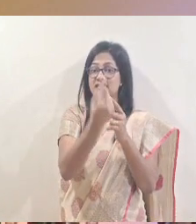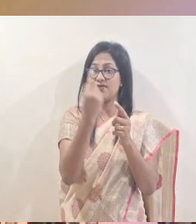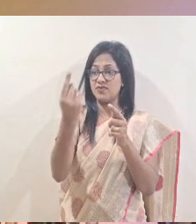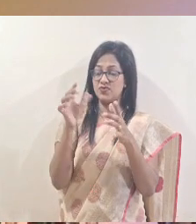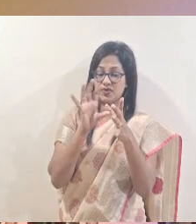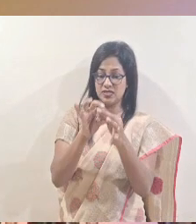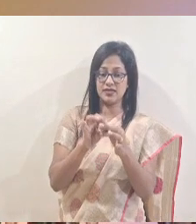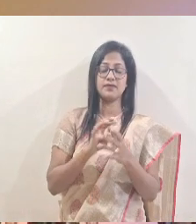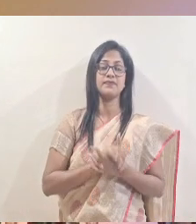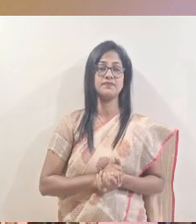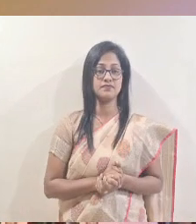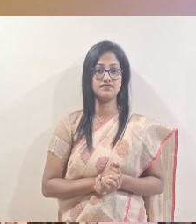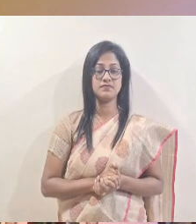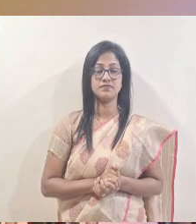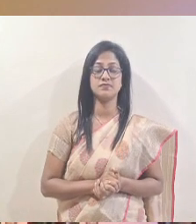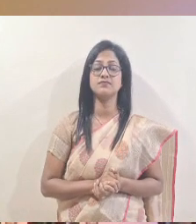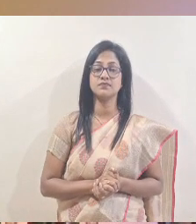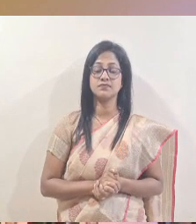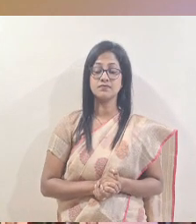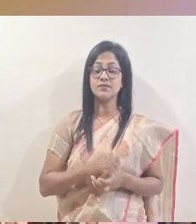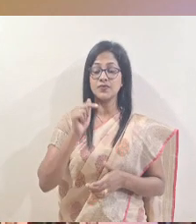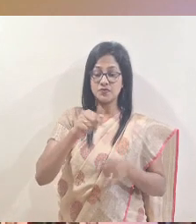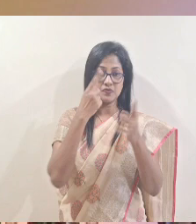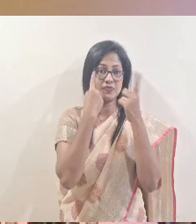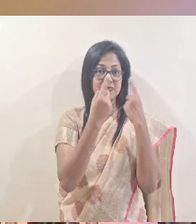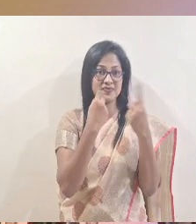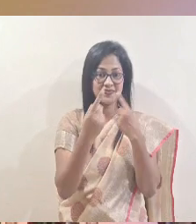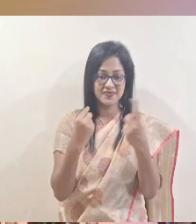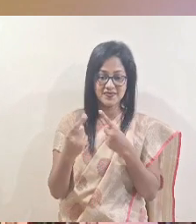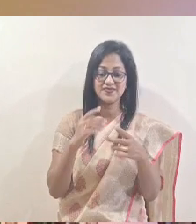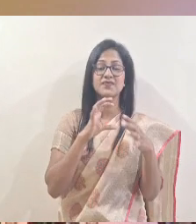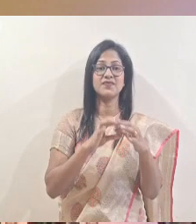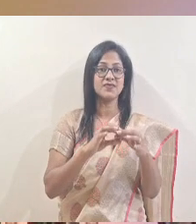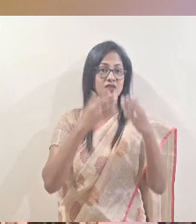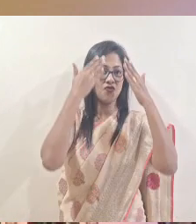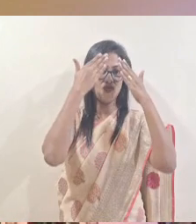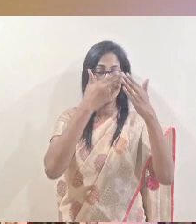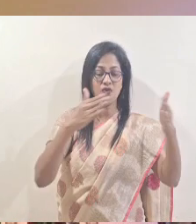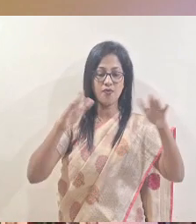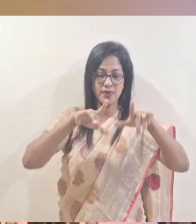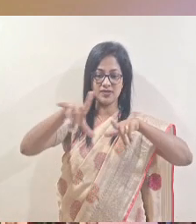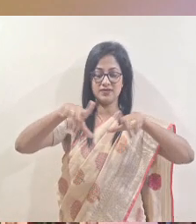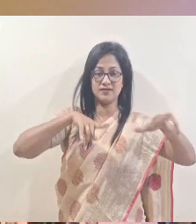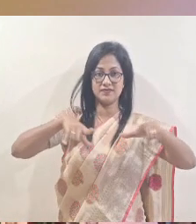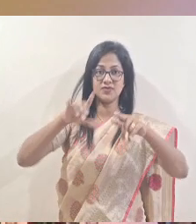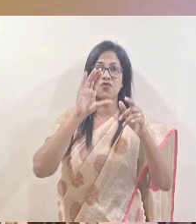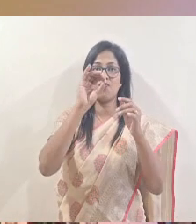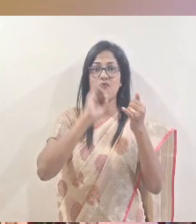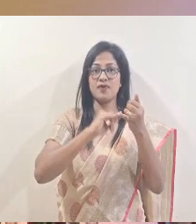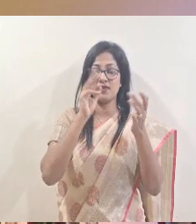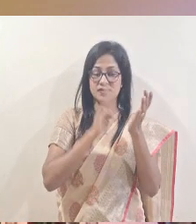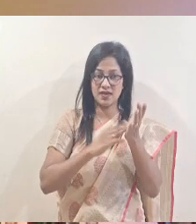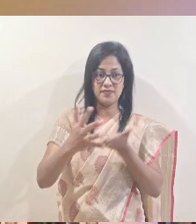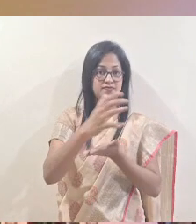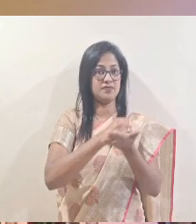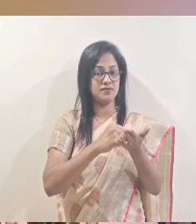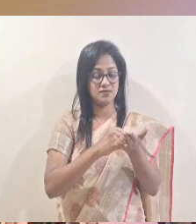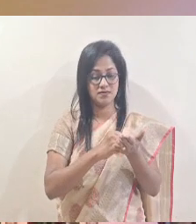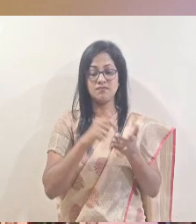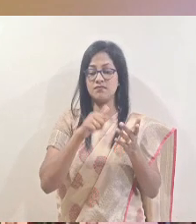network. So for the sense of analysis, we have considered the OpenStreetMap OSM data, where we